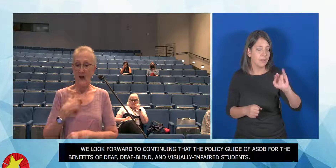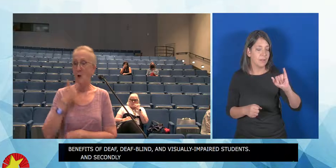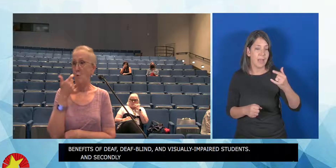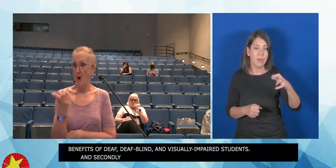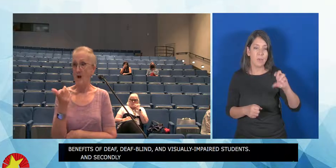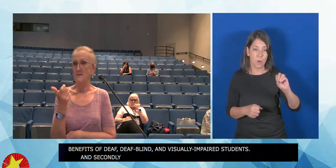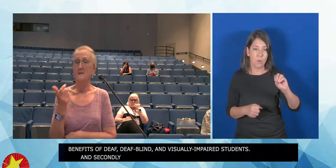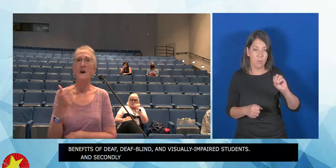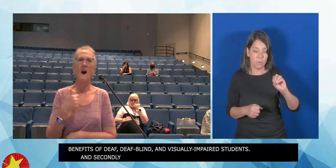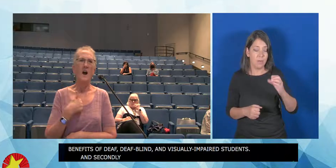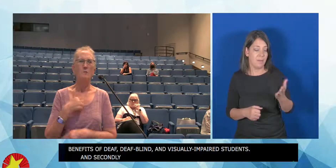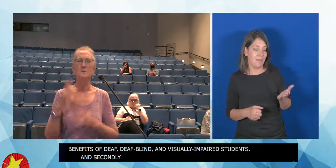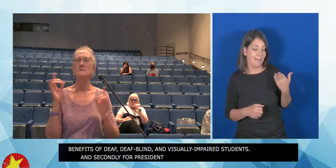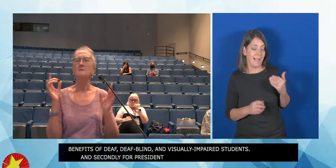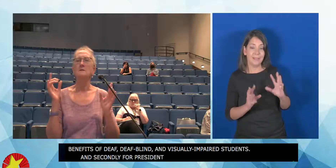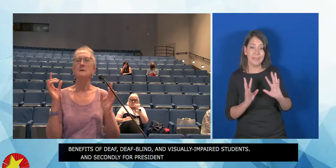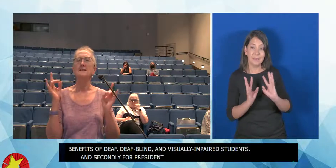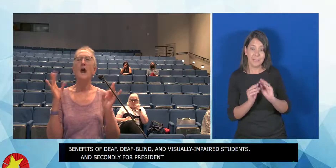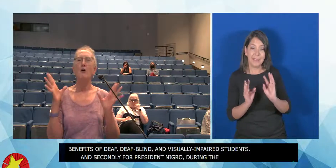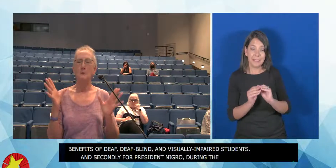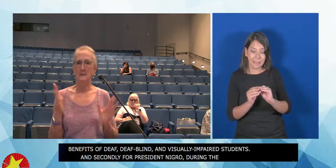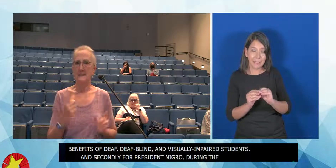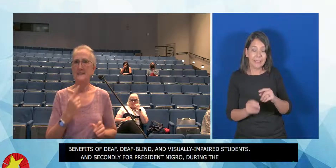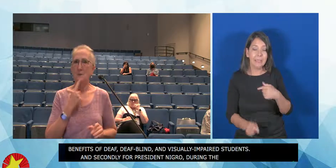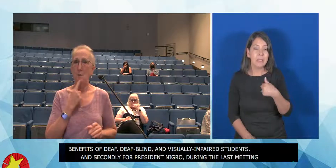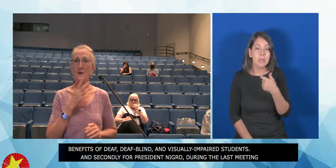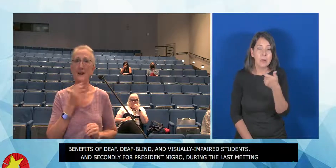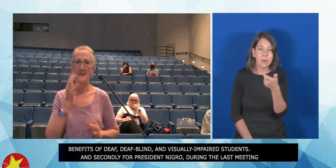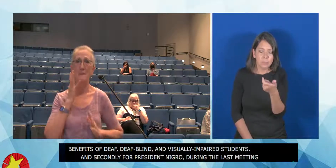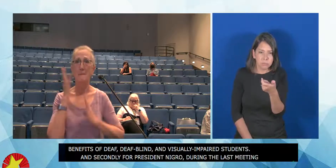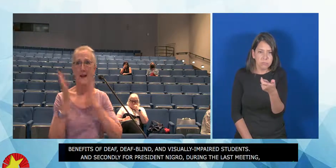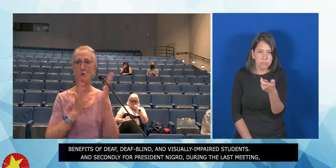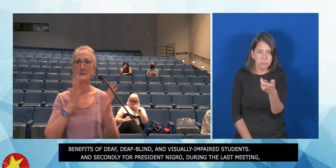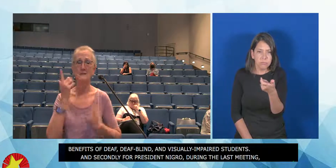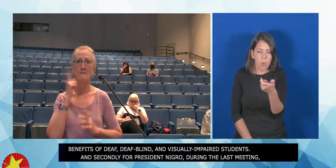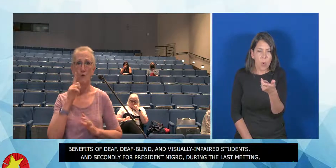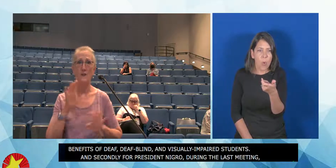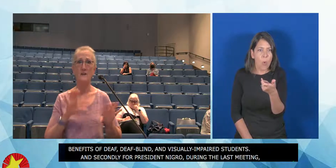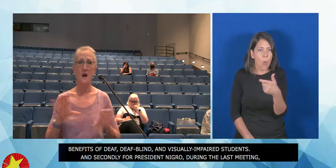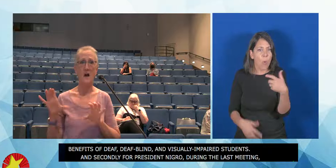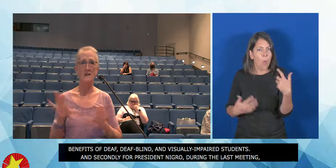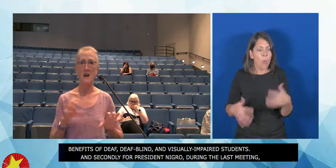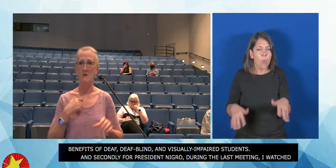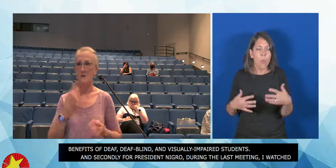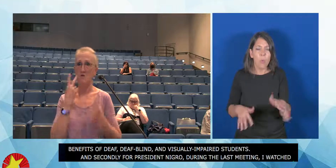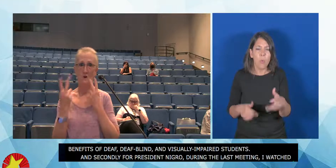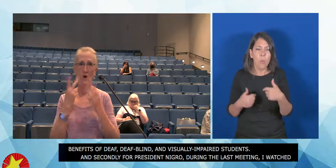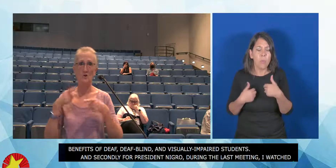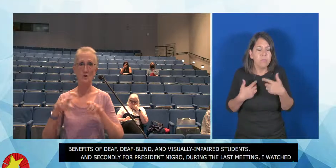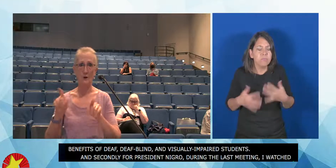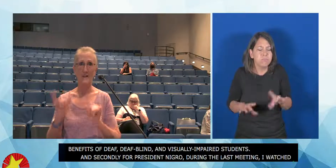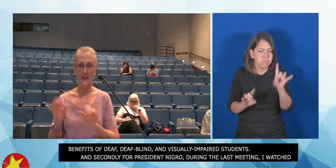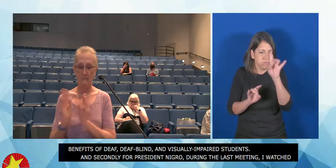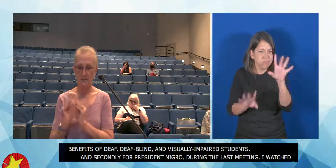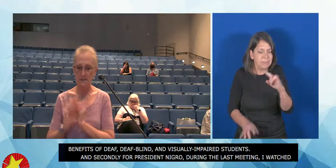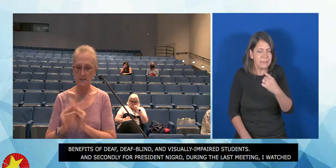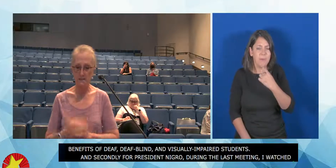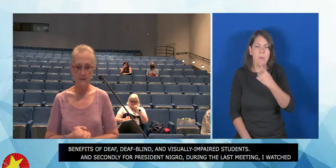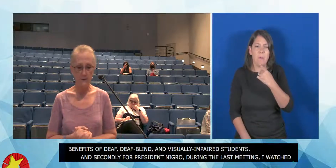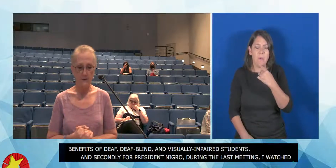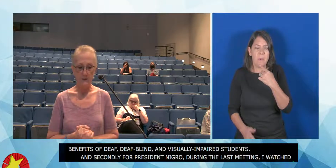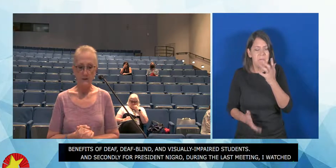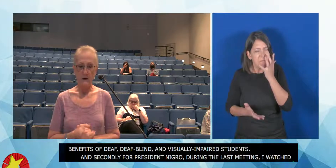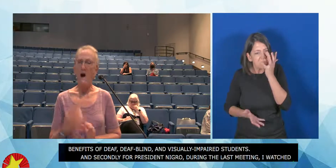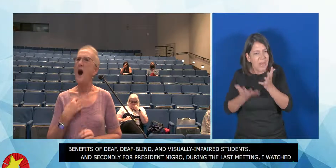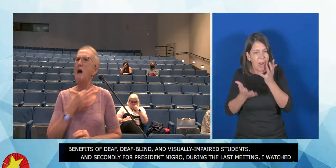During the last meeting, I watched and I was terribly disappointed and embarrassed for the conduct that I